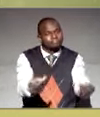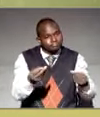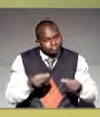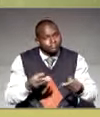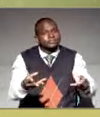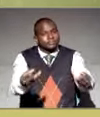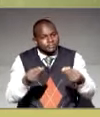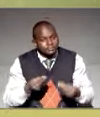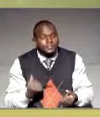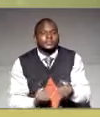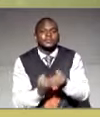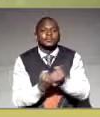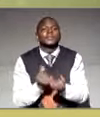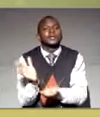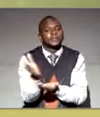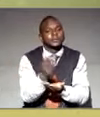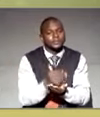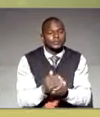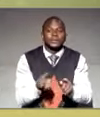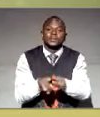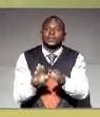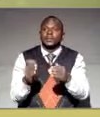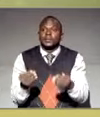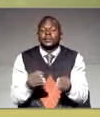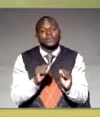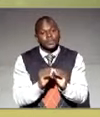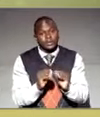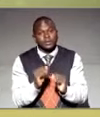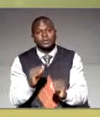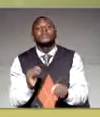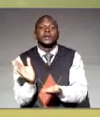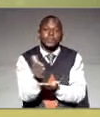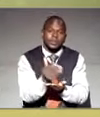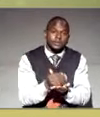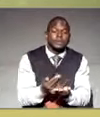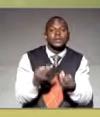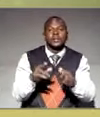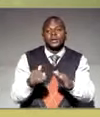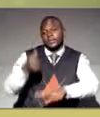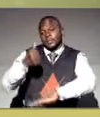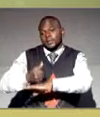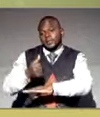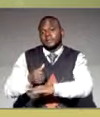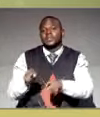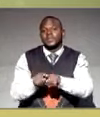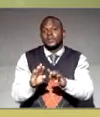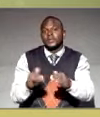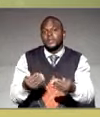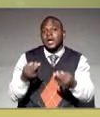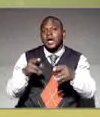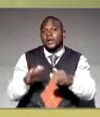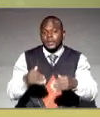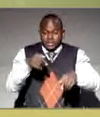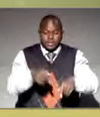help to support the fundraising drive. There are meetings for the fundraising that take place in Soroti. There are those also that take place